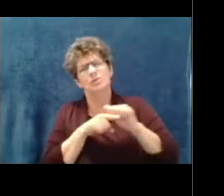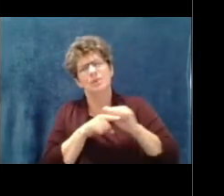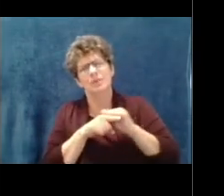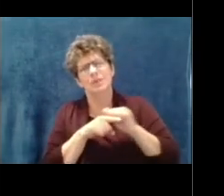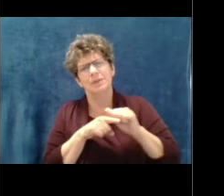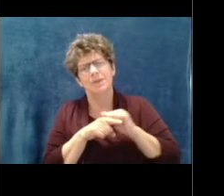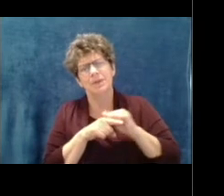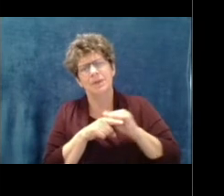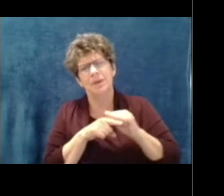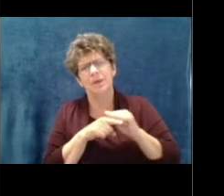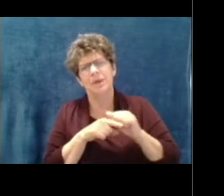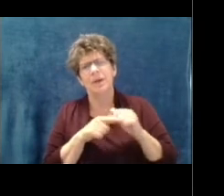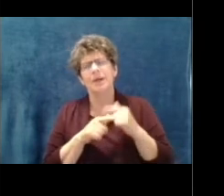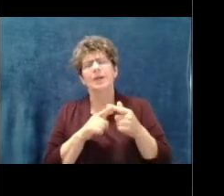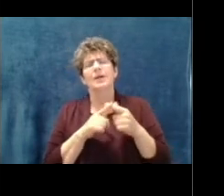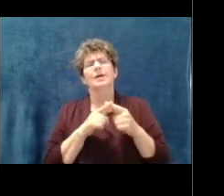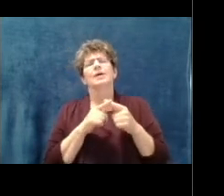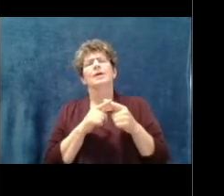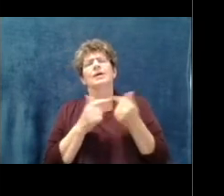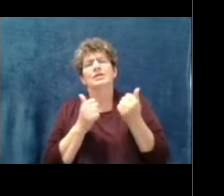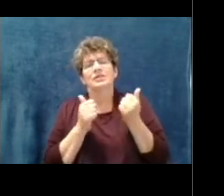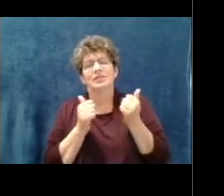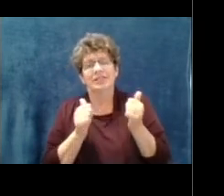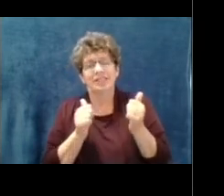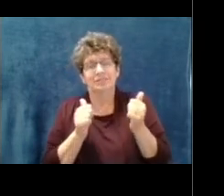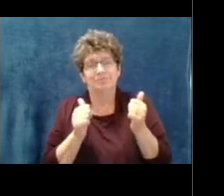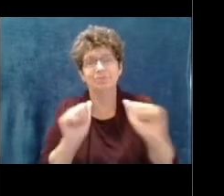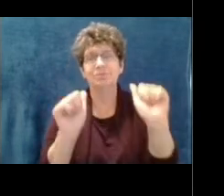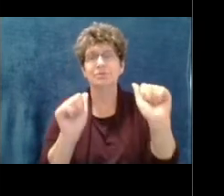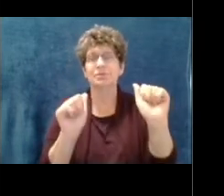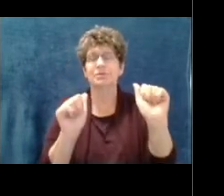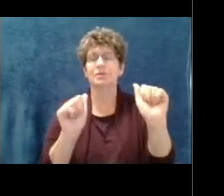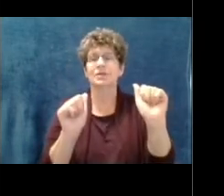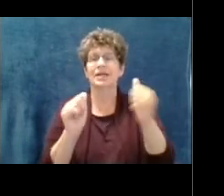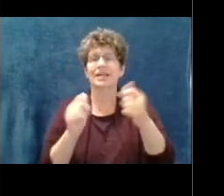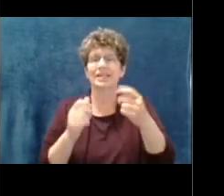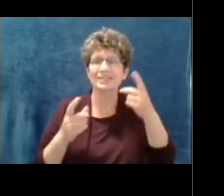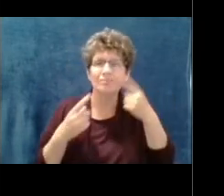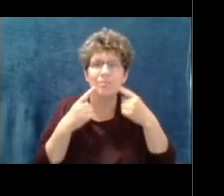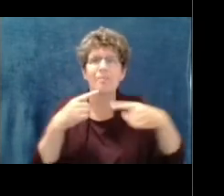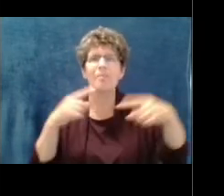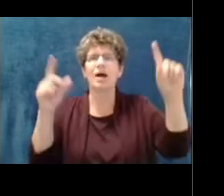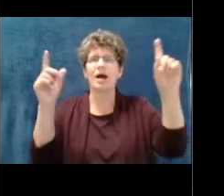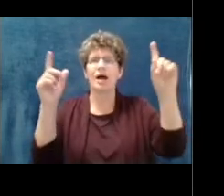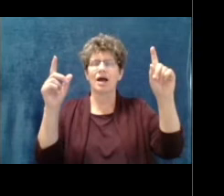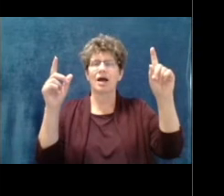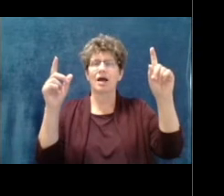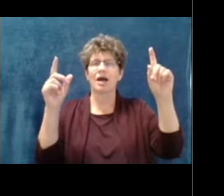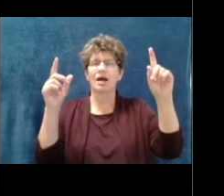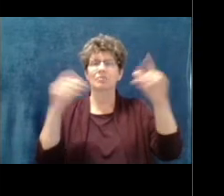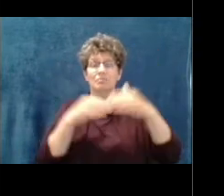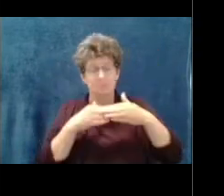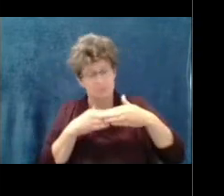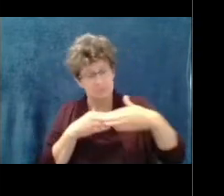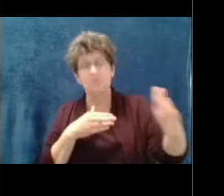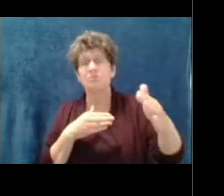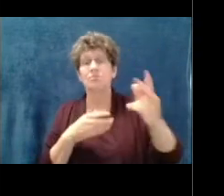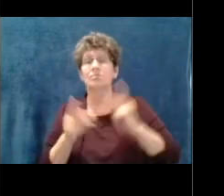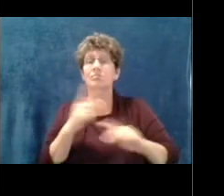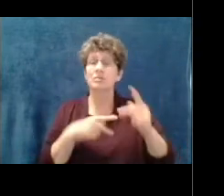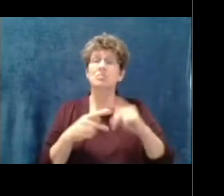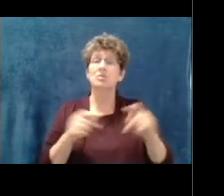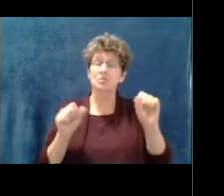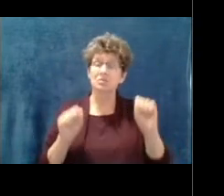lots of people were breaking that barrier because he broke through that whole mindset that it was unbreakable. And this is a great example from Christine Podesky. She's a